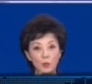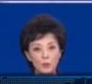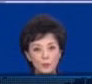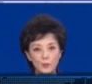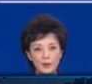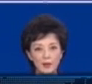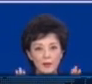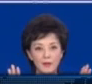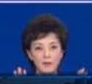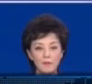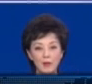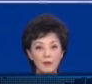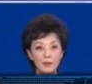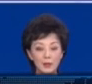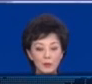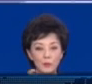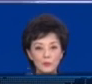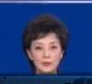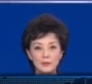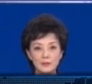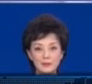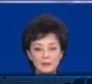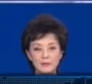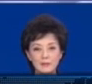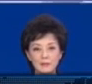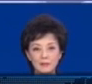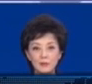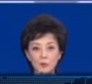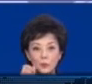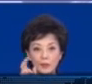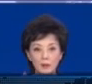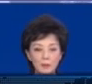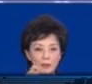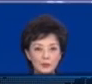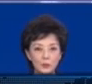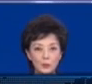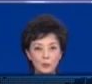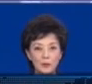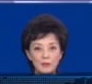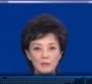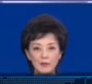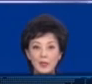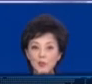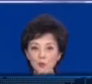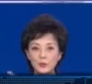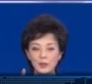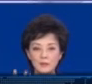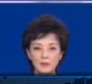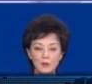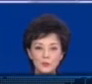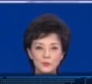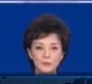Central Steering Group to monitor the situation of the COVID-19. At the same time, we also established an interagency task